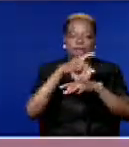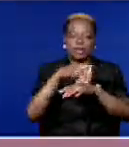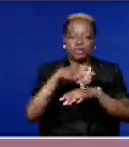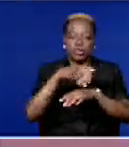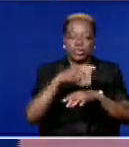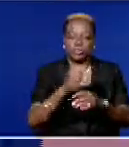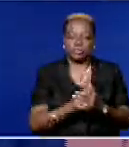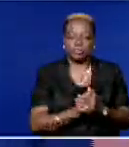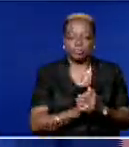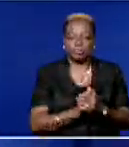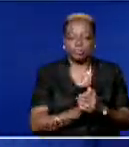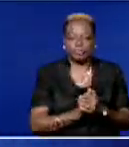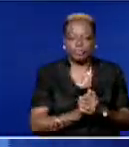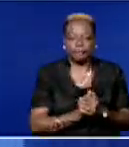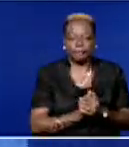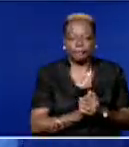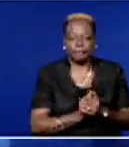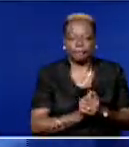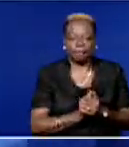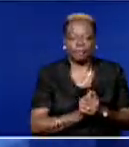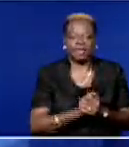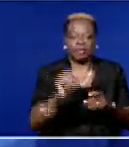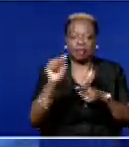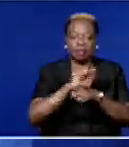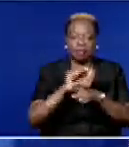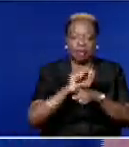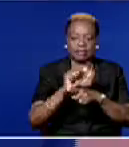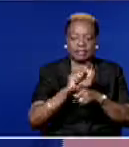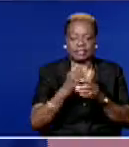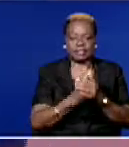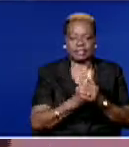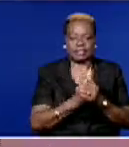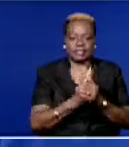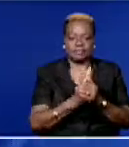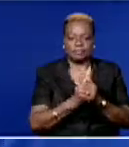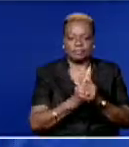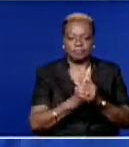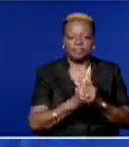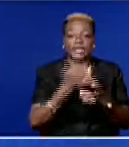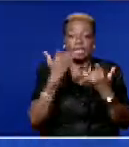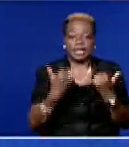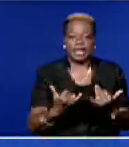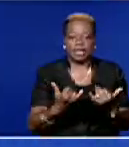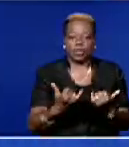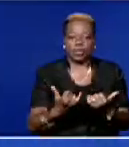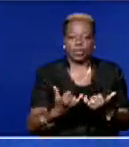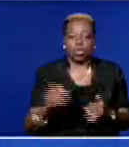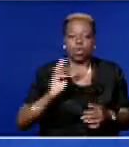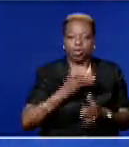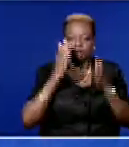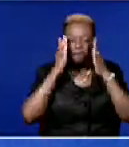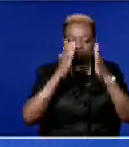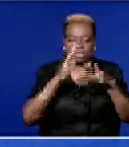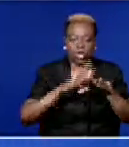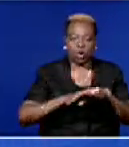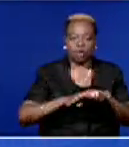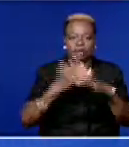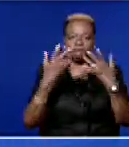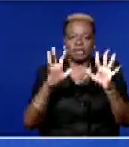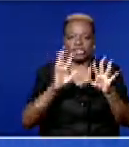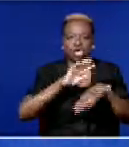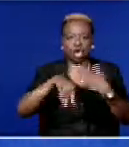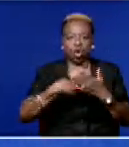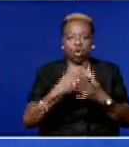in the pool, Jorge Rodriguez, on how the practices are shaping up. Well, right now, we're just trying to focus on completing all